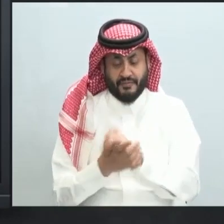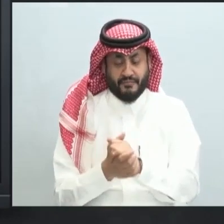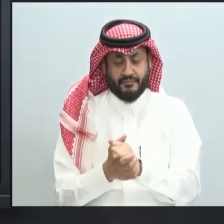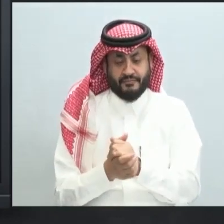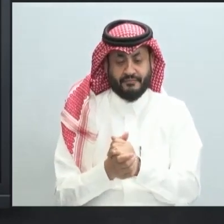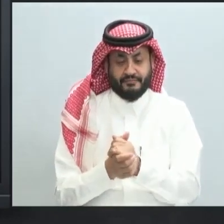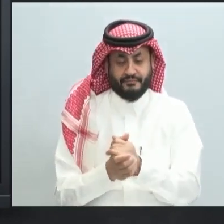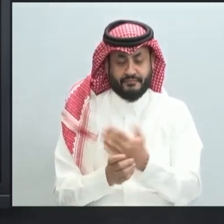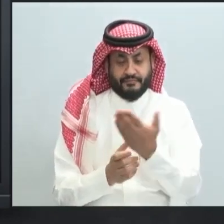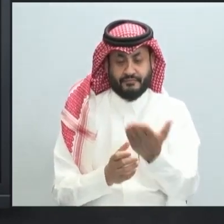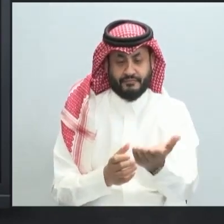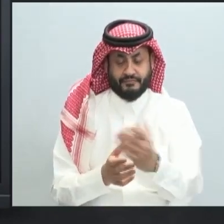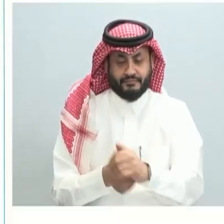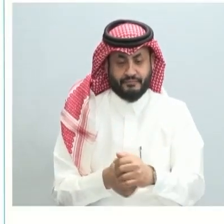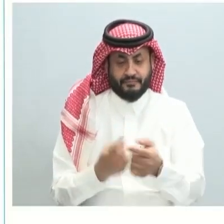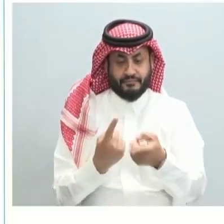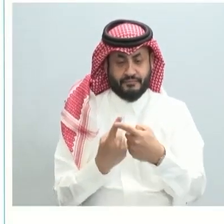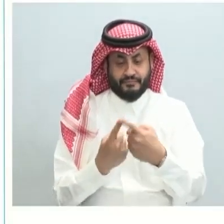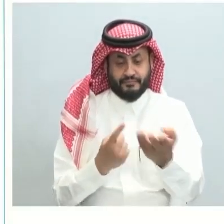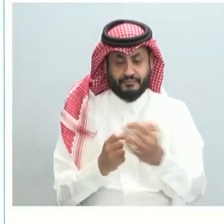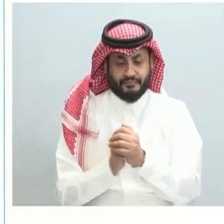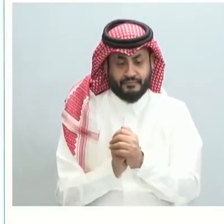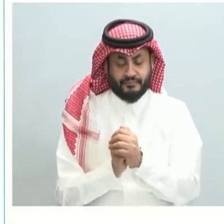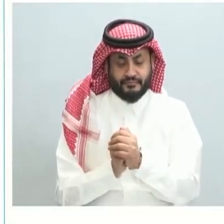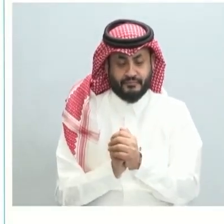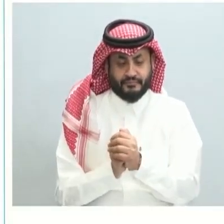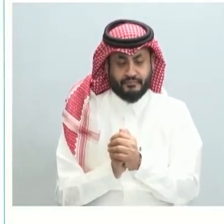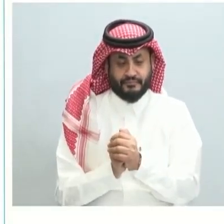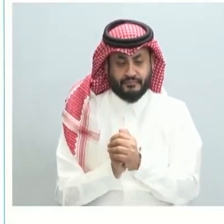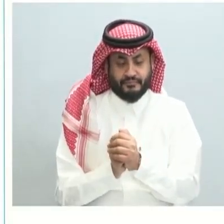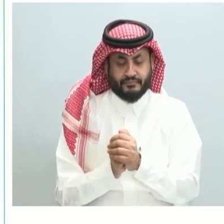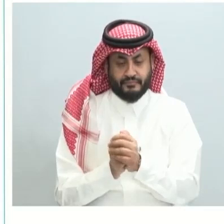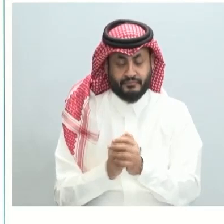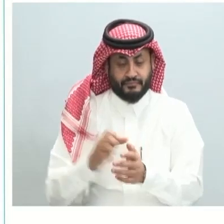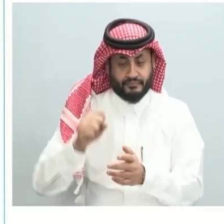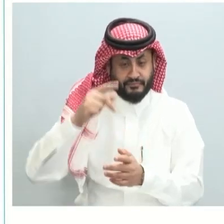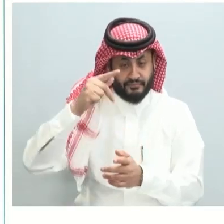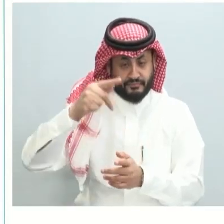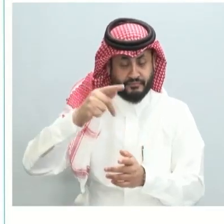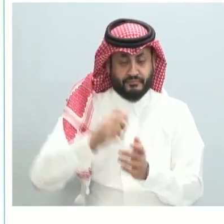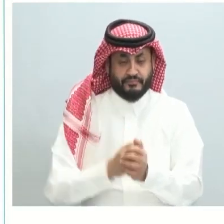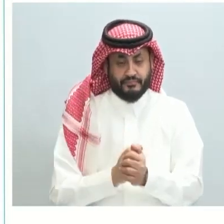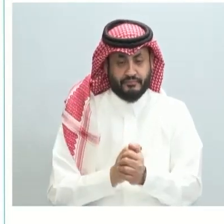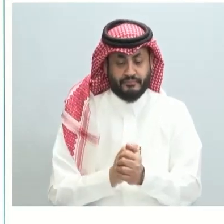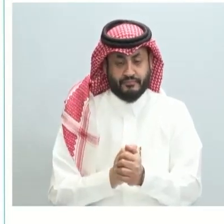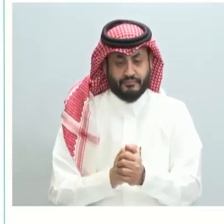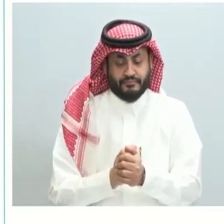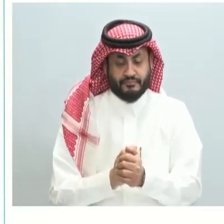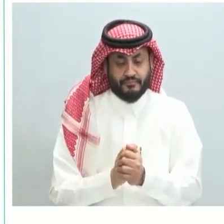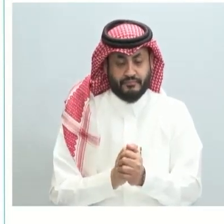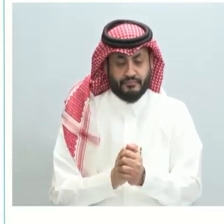number two. So let's start with the first one. So the words with the first sound with S and P